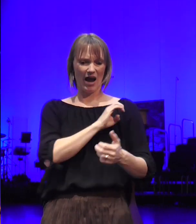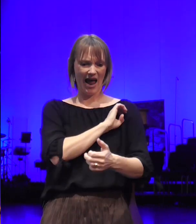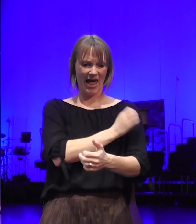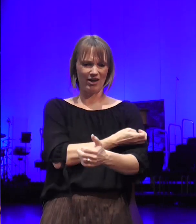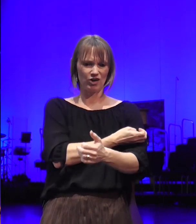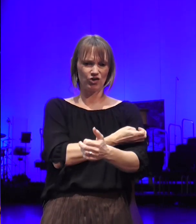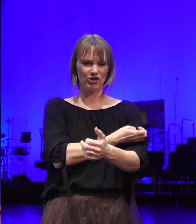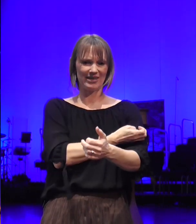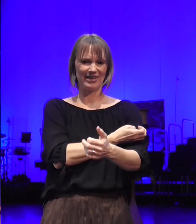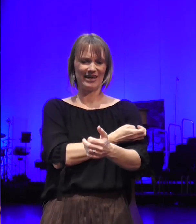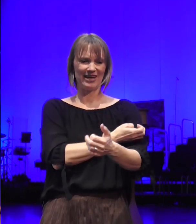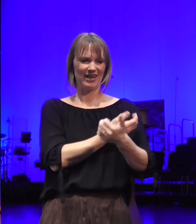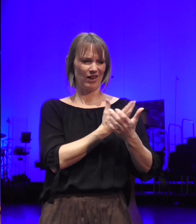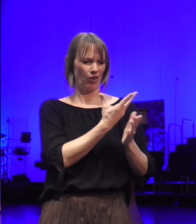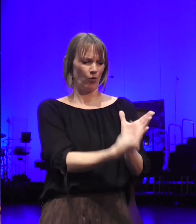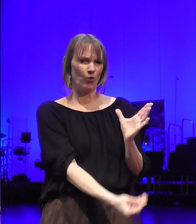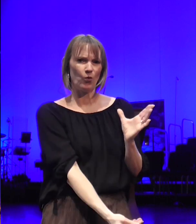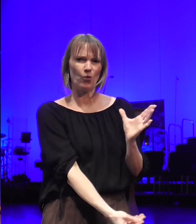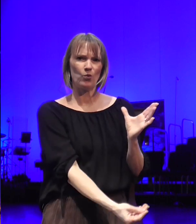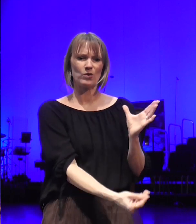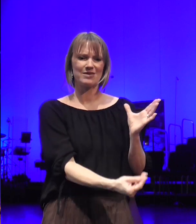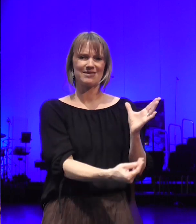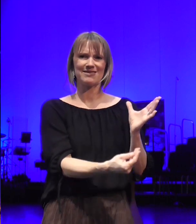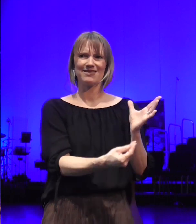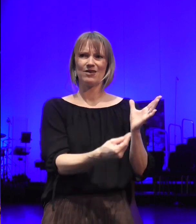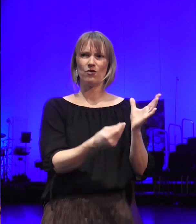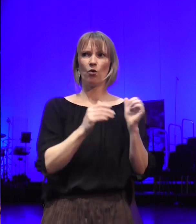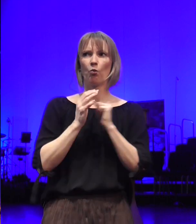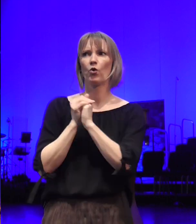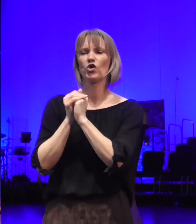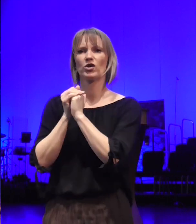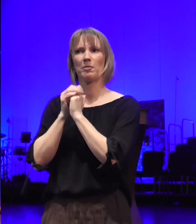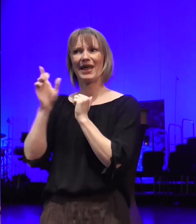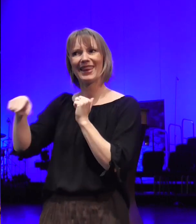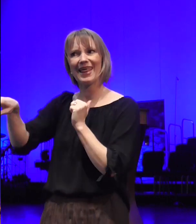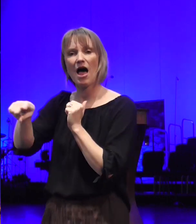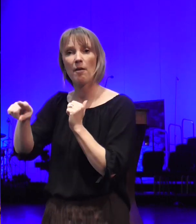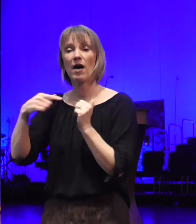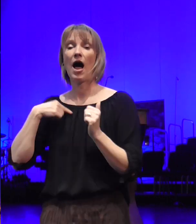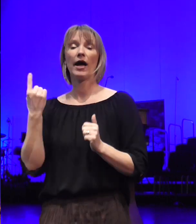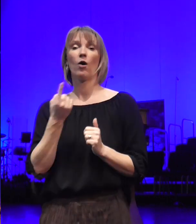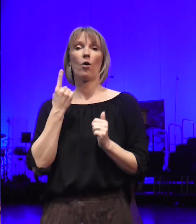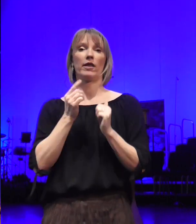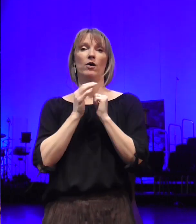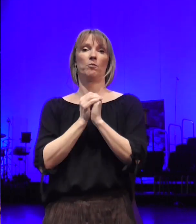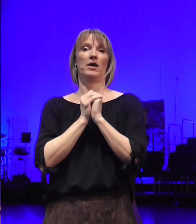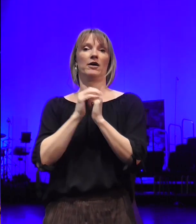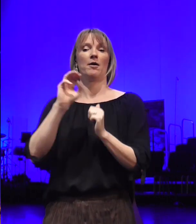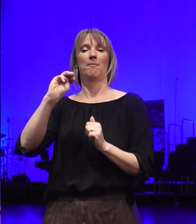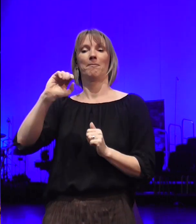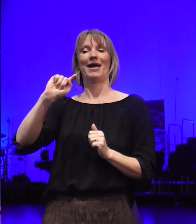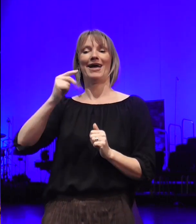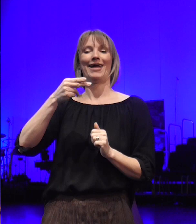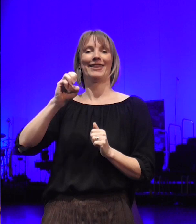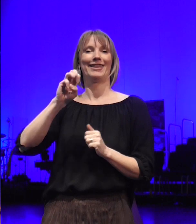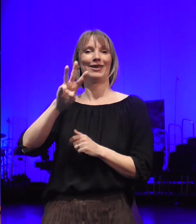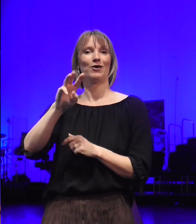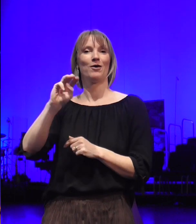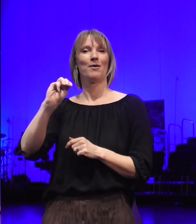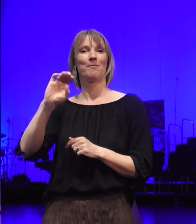up time and energy to the worship of them. I only worship Matthew McConaughey that way.